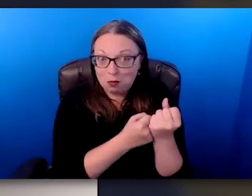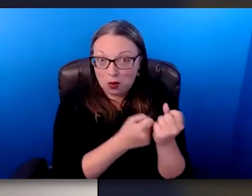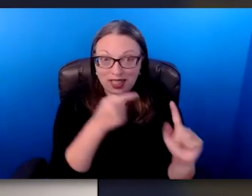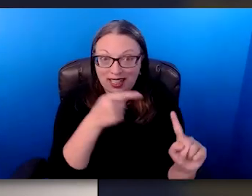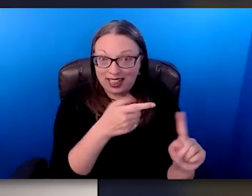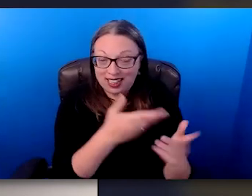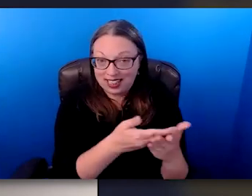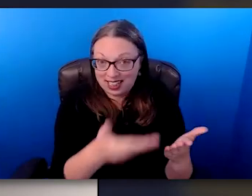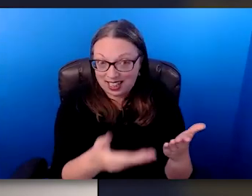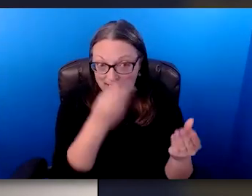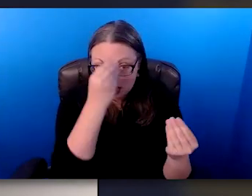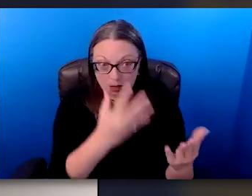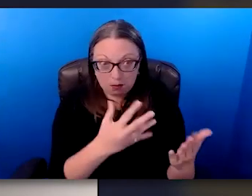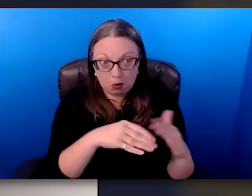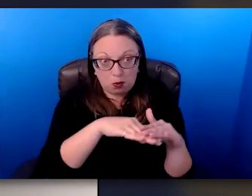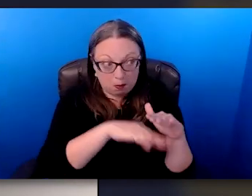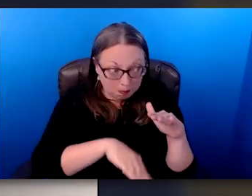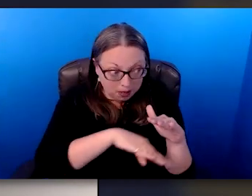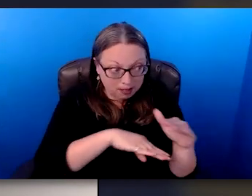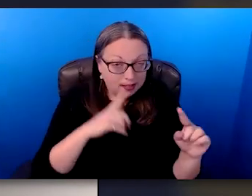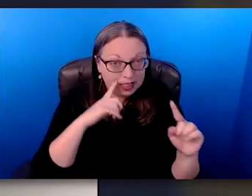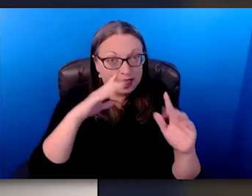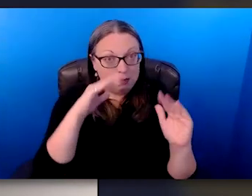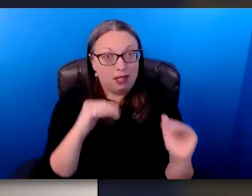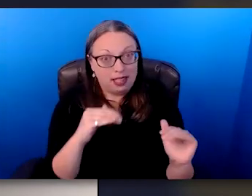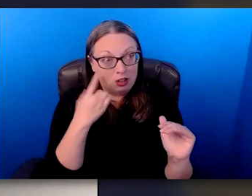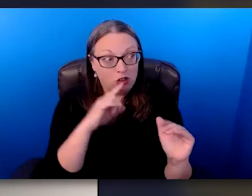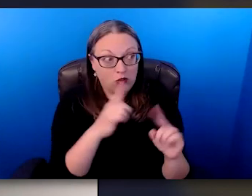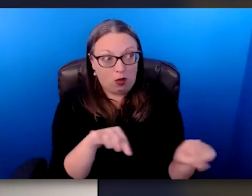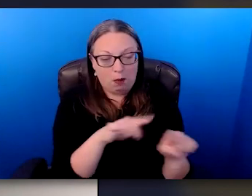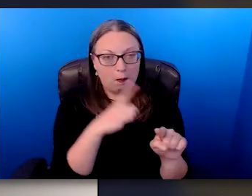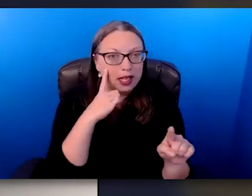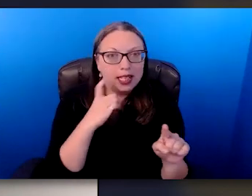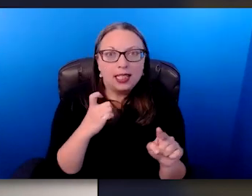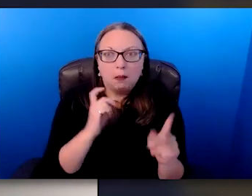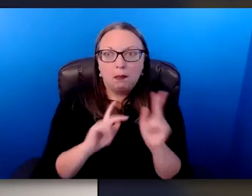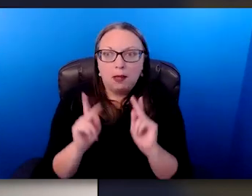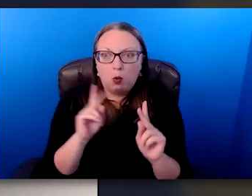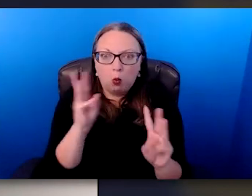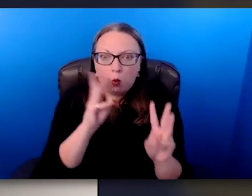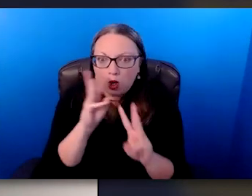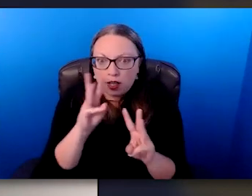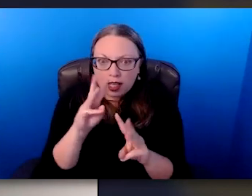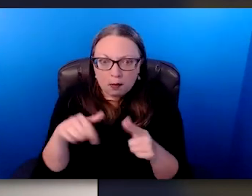at least the basic expectations on them, because people worry about not doing their jobs properly.